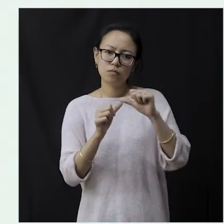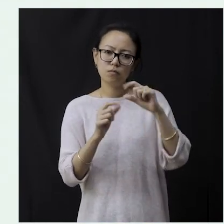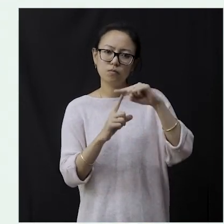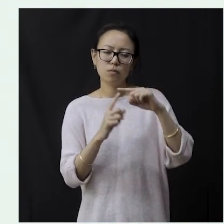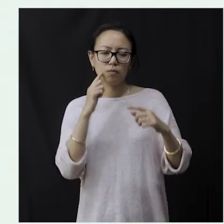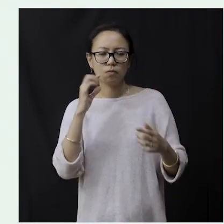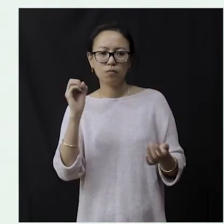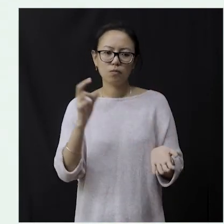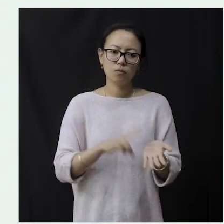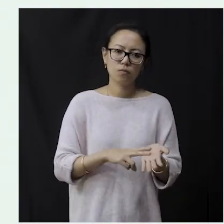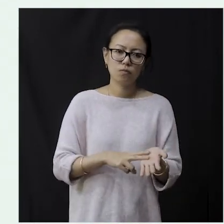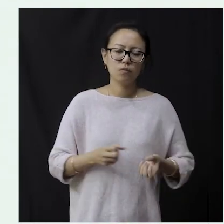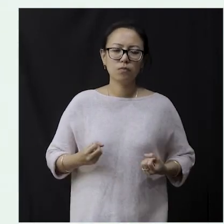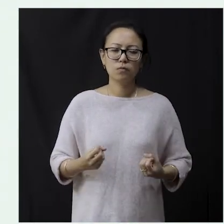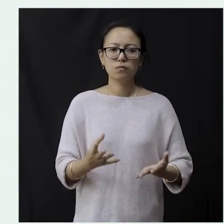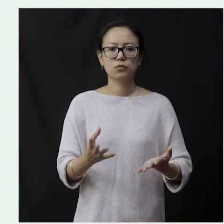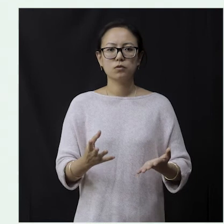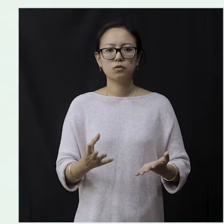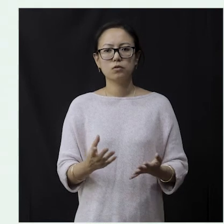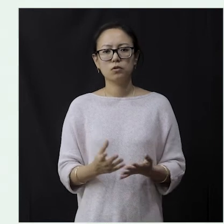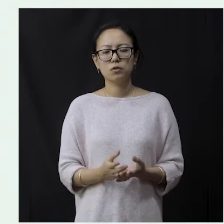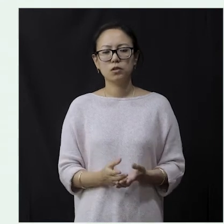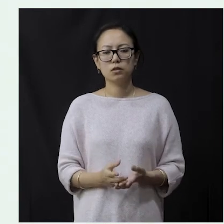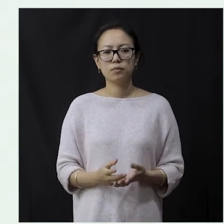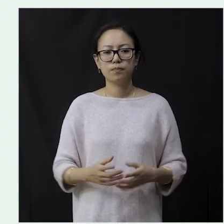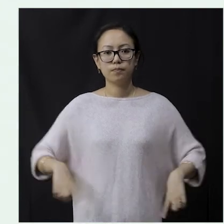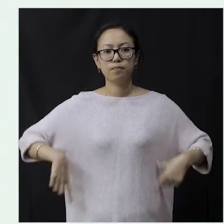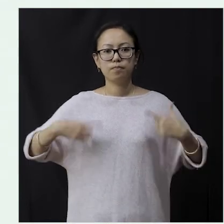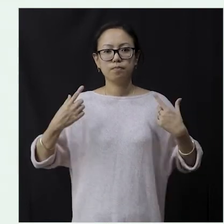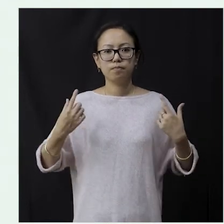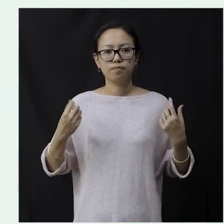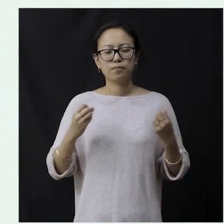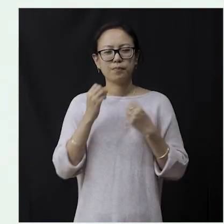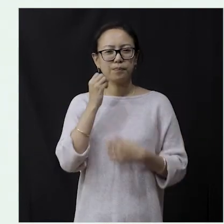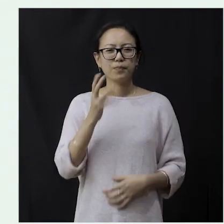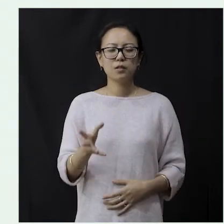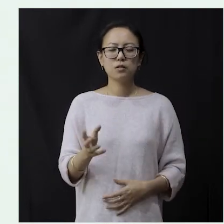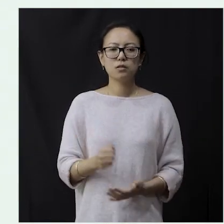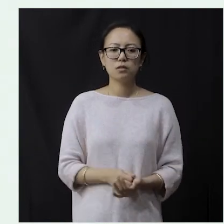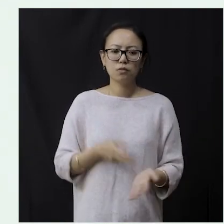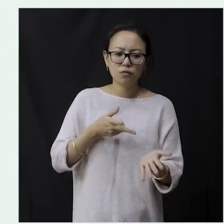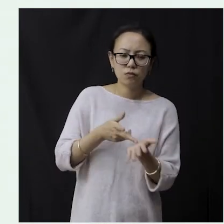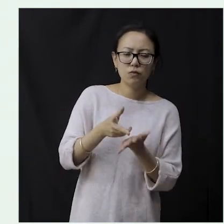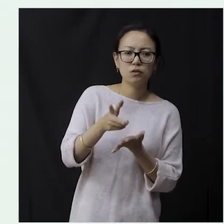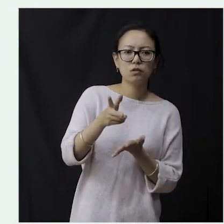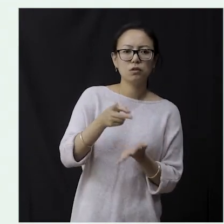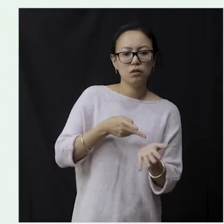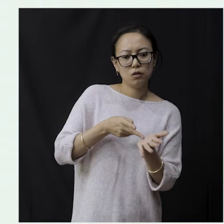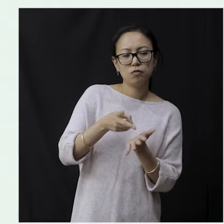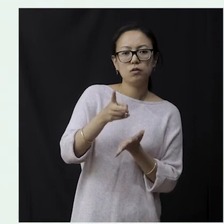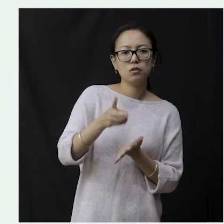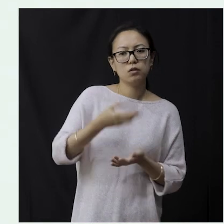that there are cars, we have buses. Now I don't have to walk anymore. I can take up the